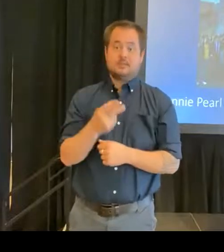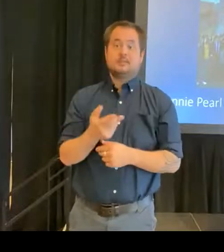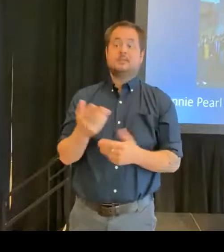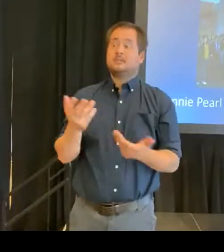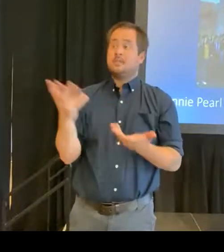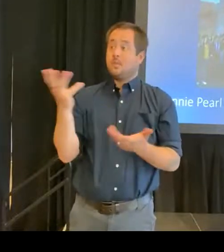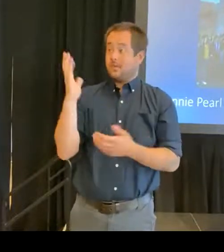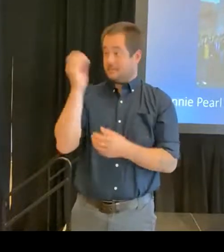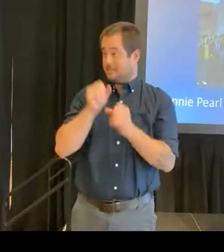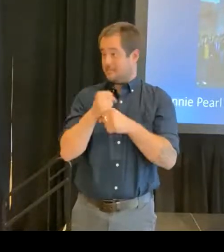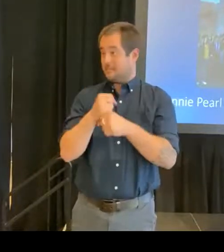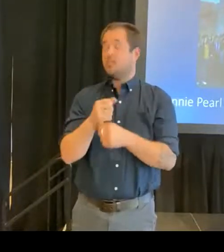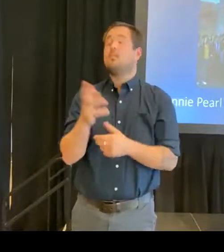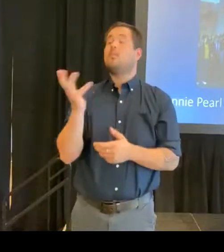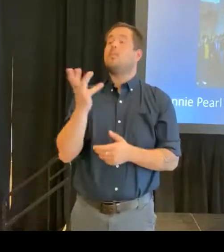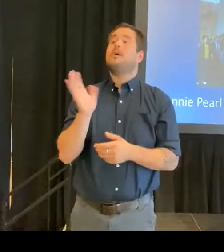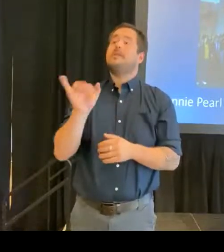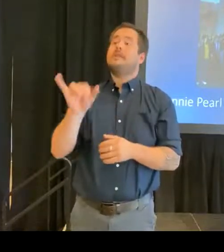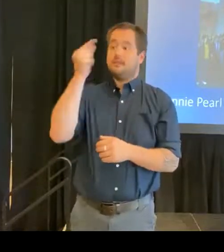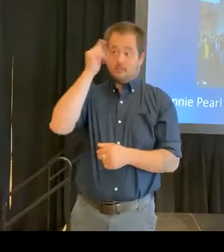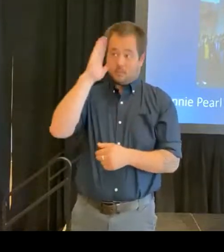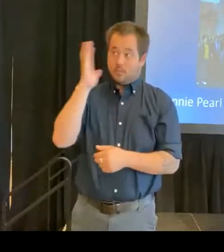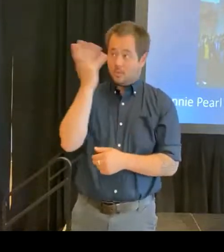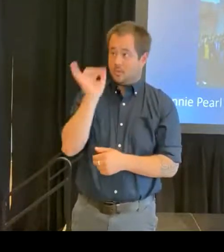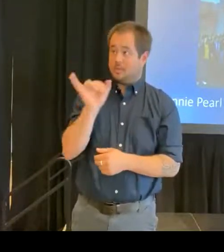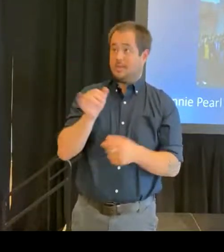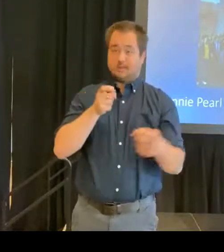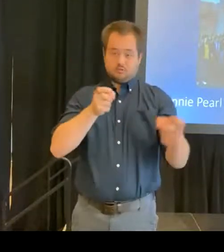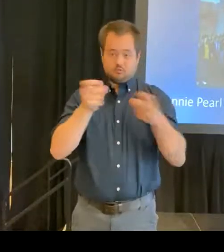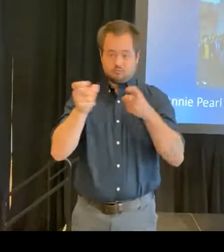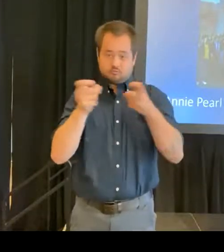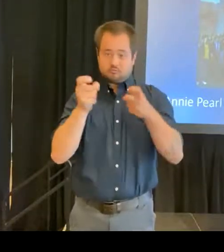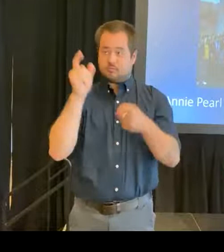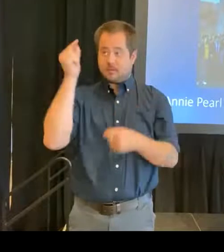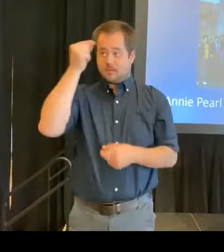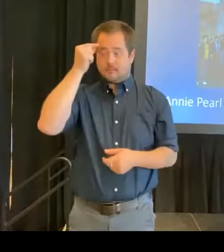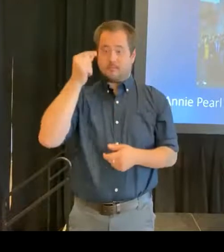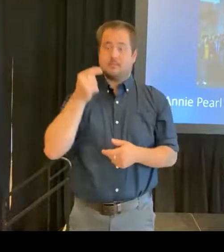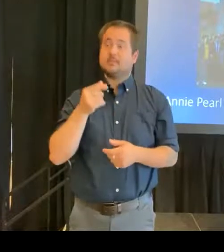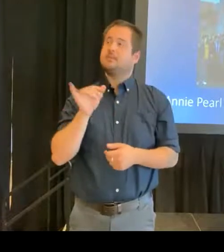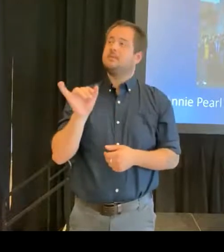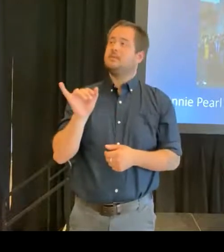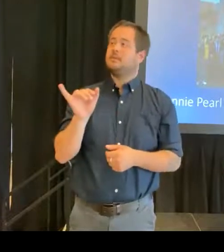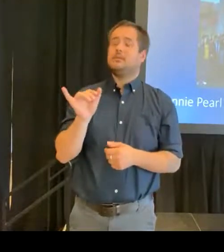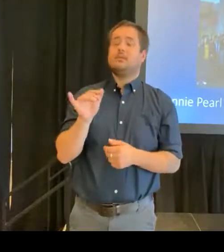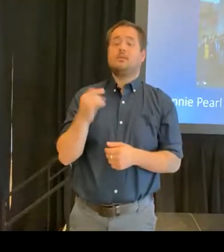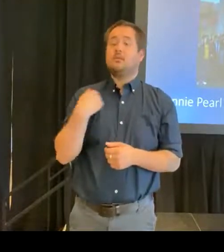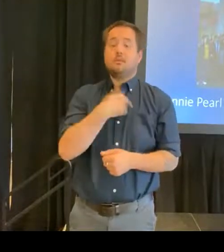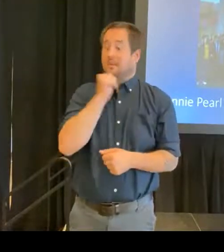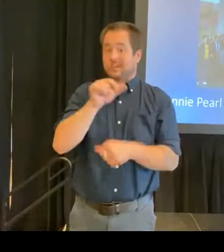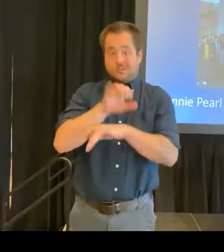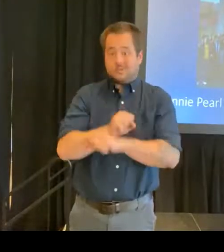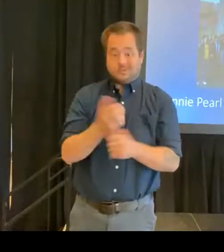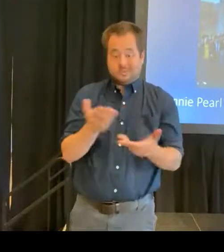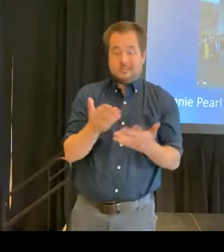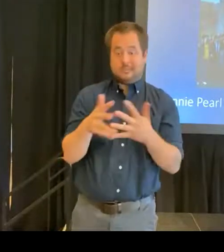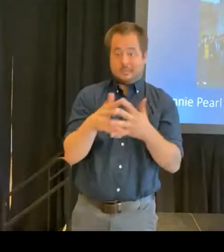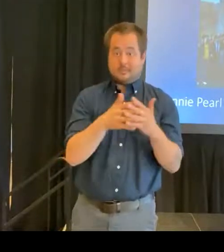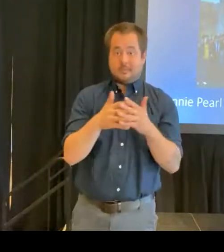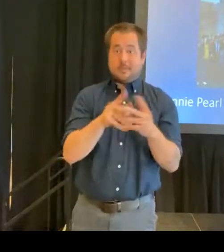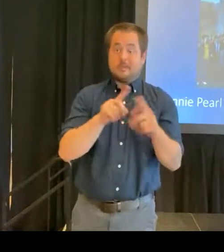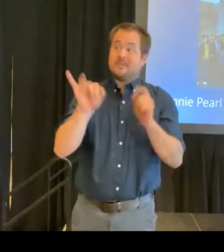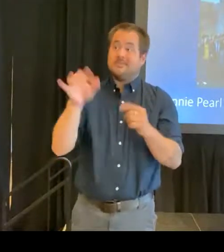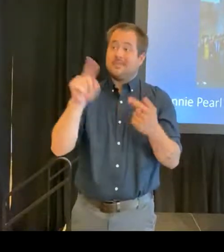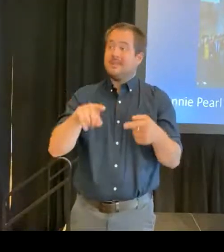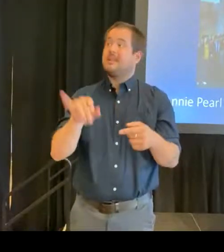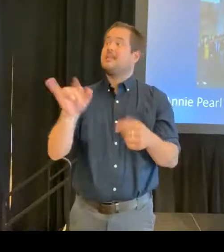authoritarian regime that's something different than what we usually think about in the United States were actually to occur.